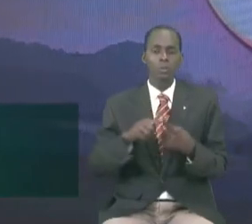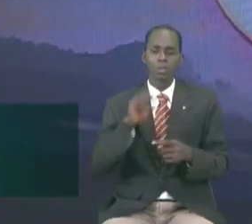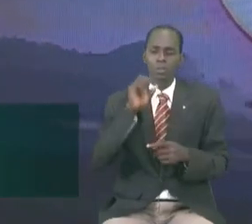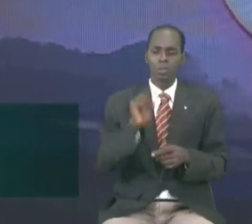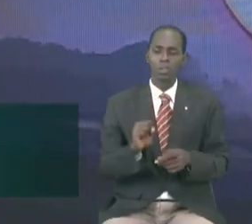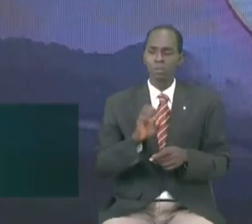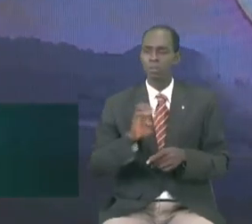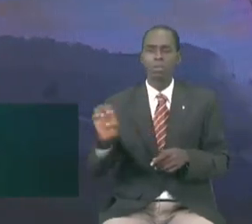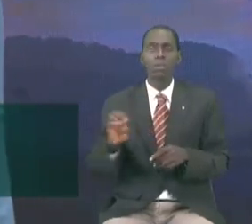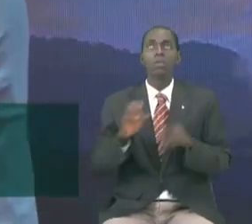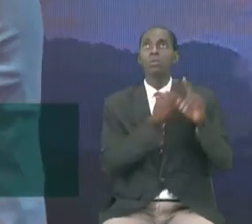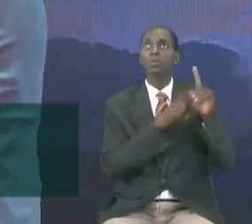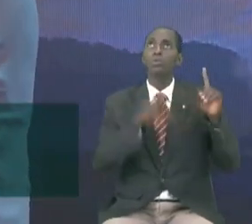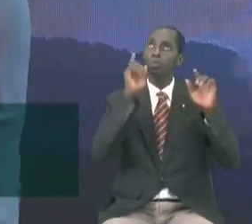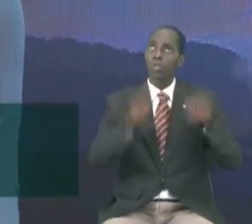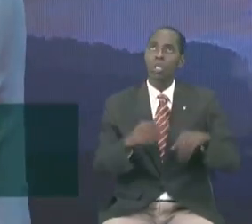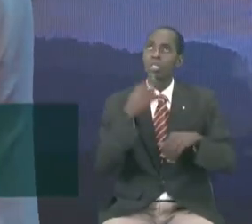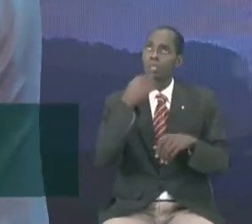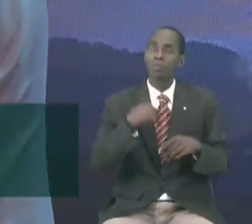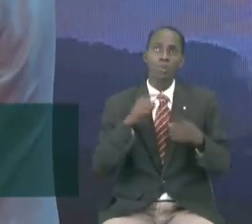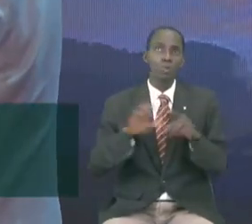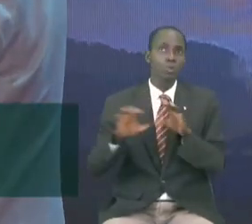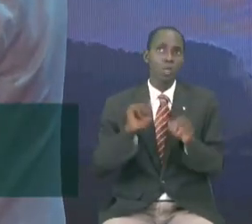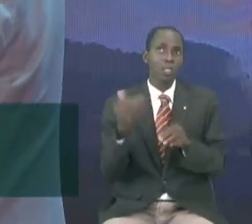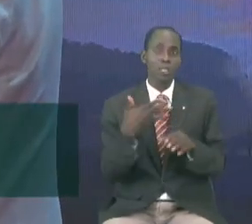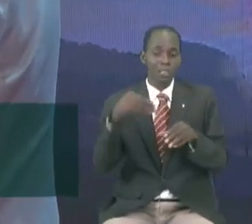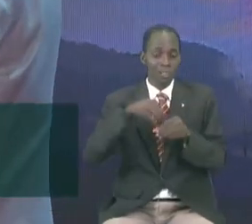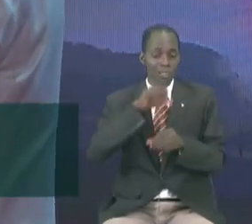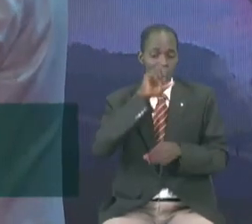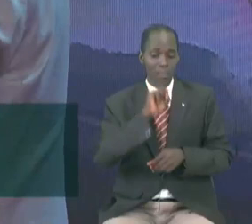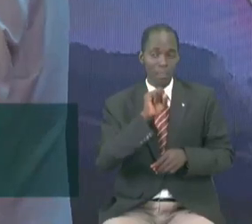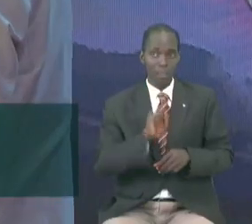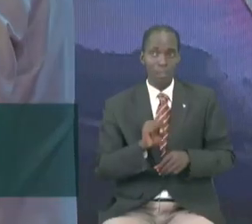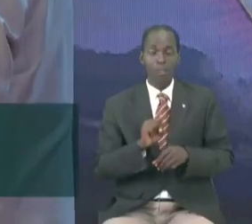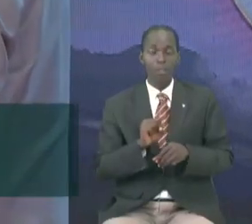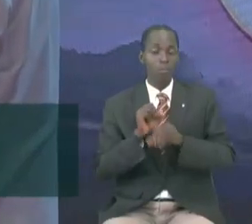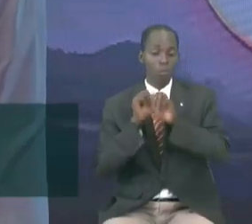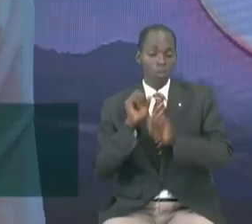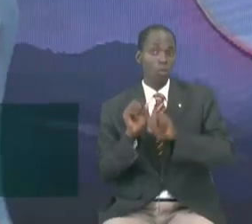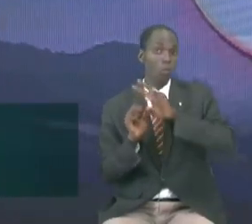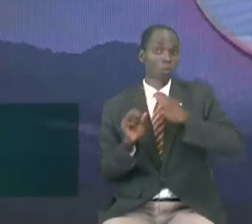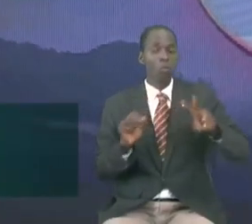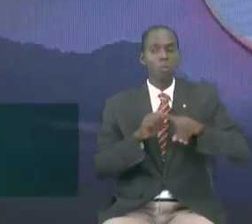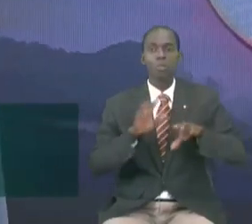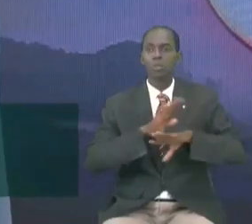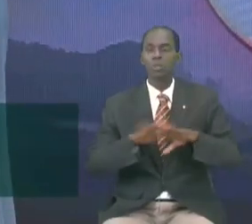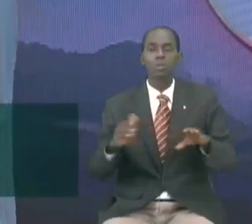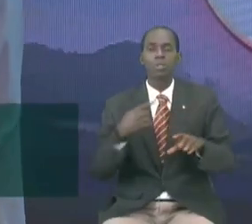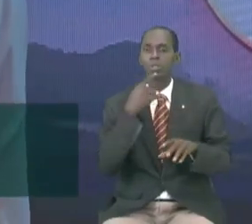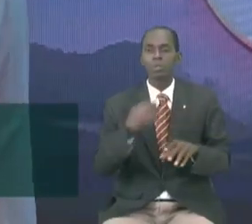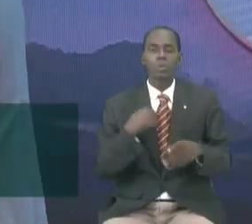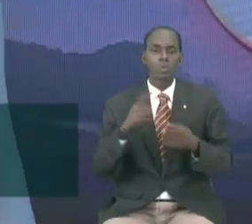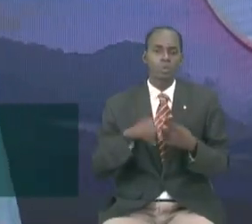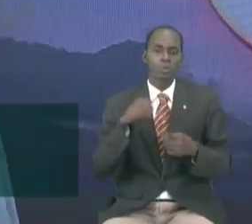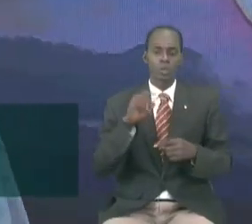northeast. That's the problem. When we're called beyond our borders, then we begin to kind of